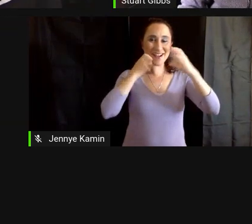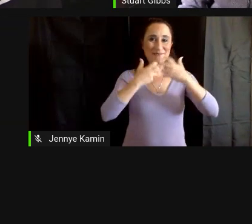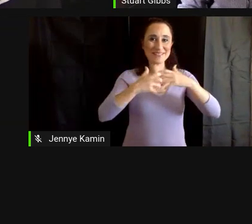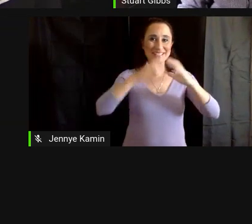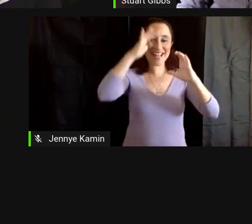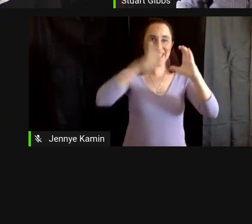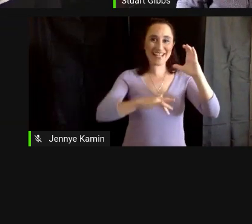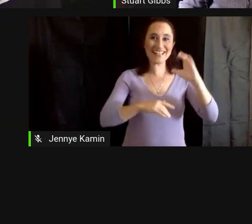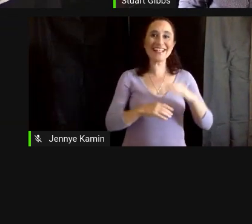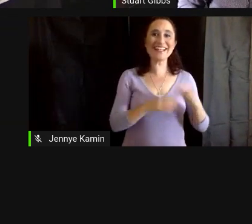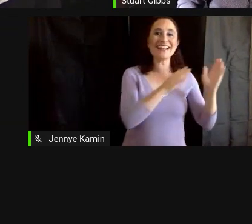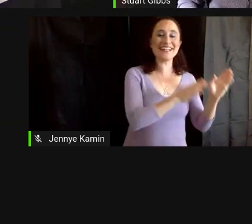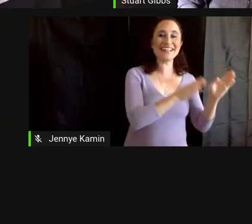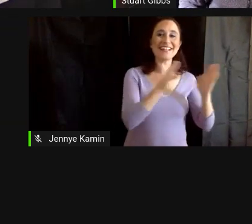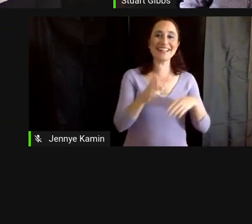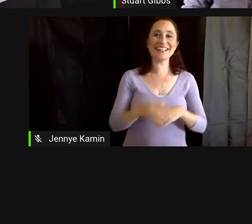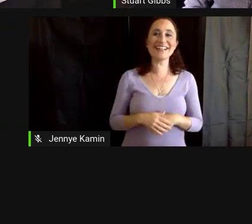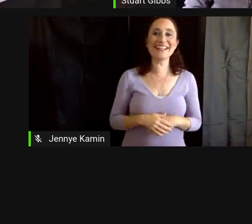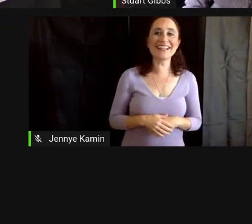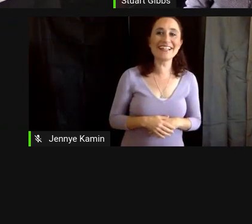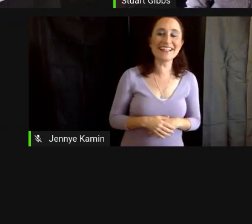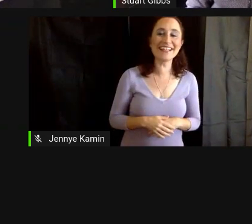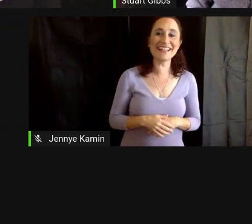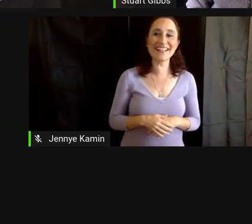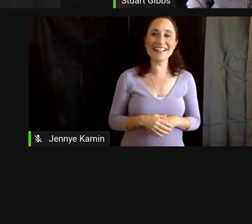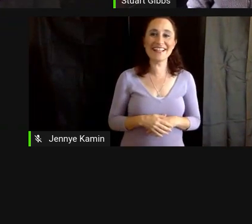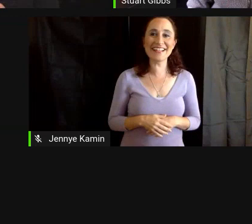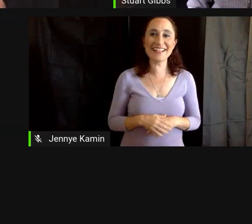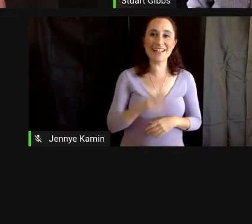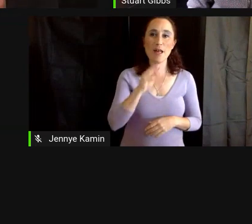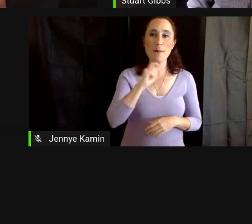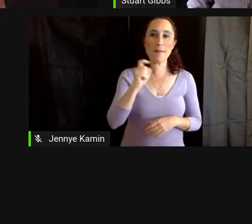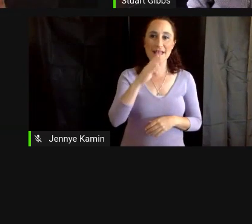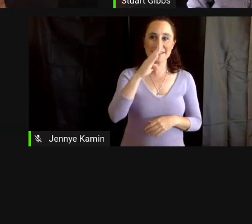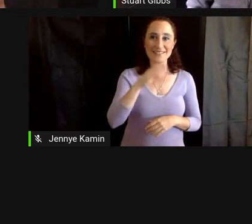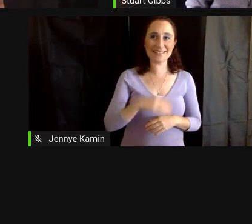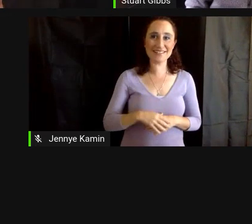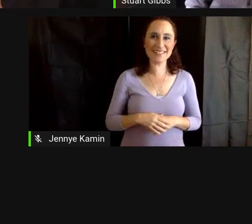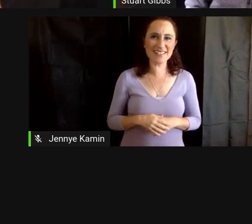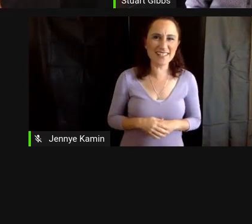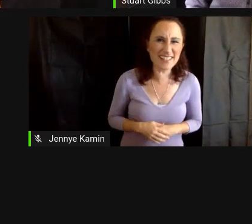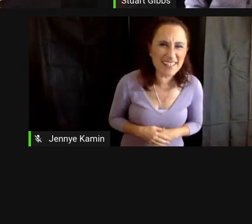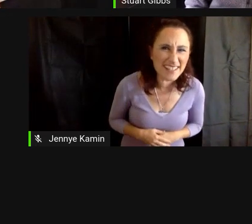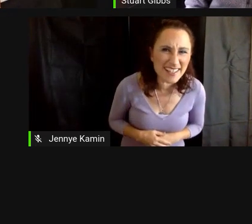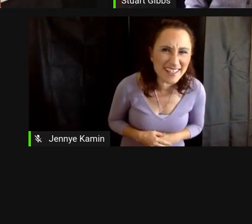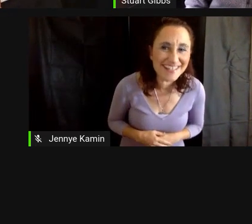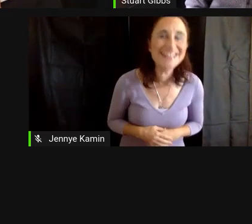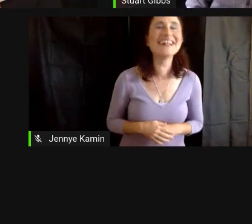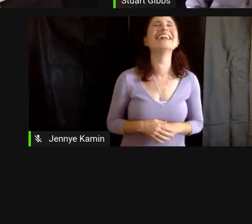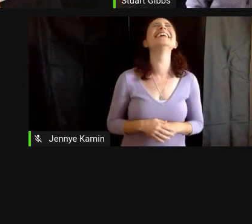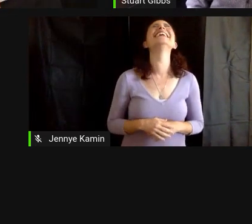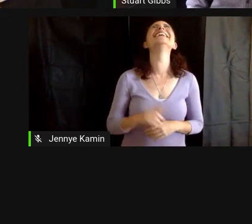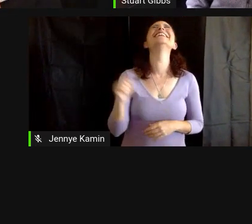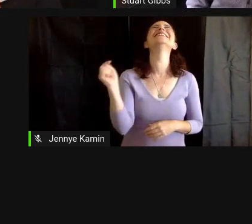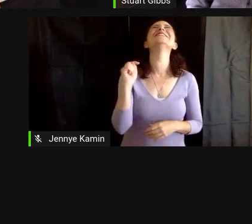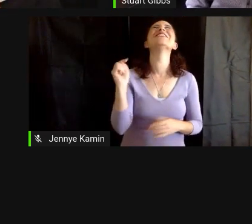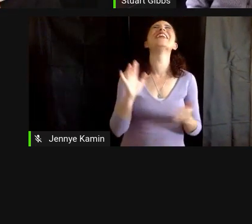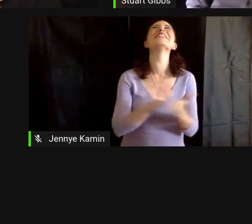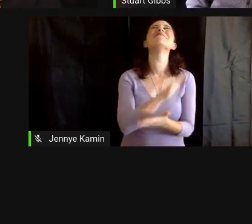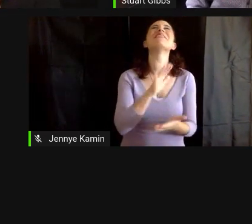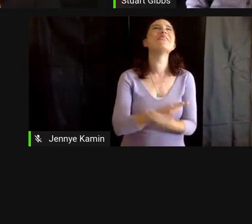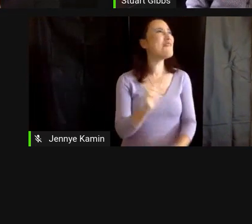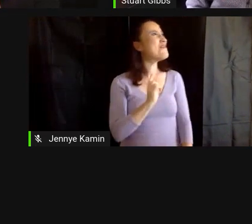Okay. All right. Okay. All right, Max. No. Toilet paper. Where did you get